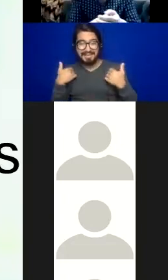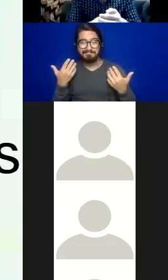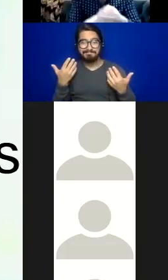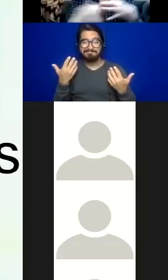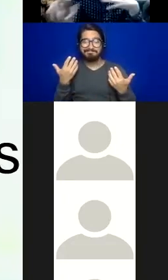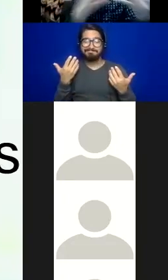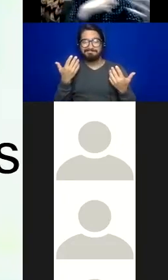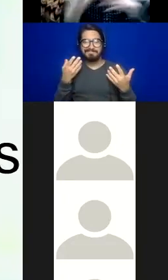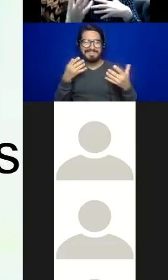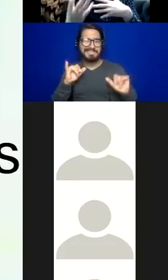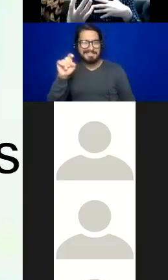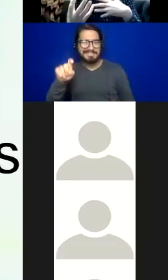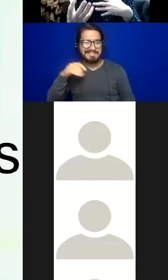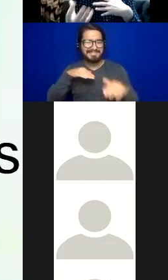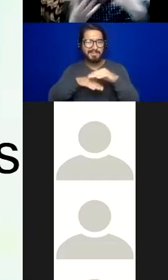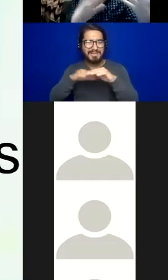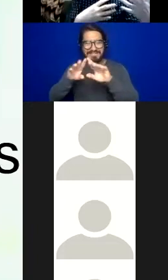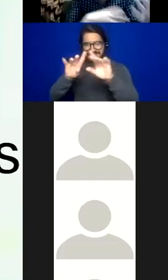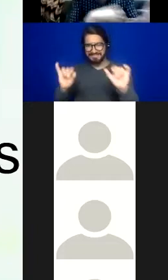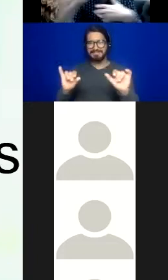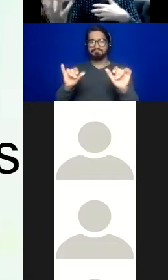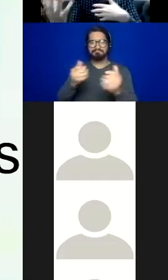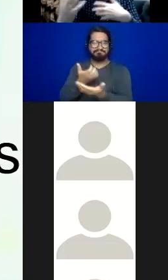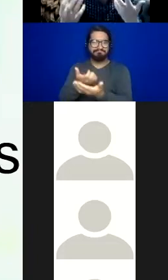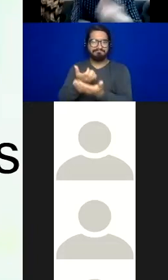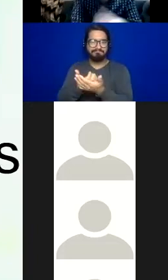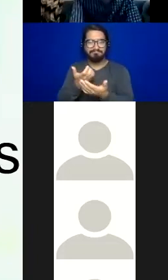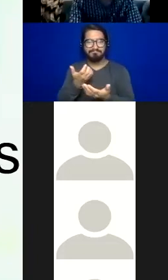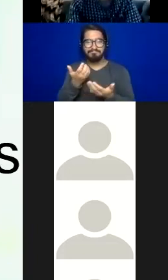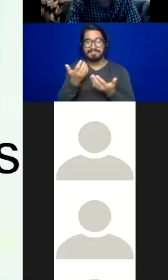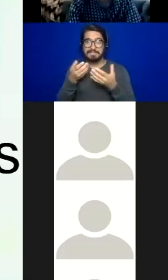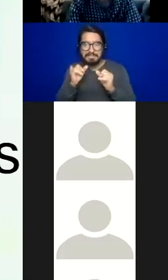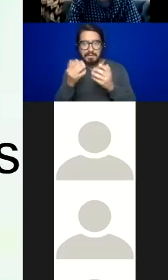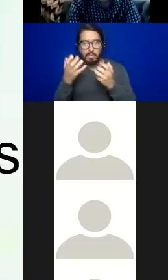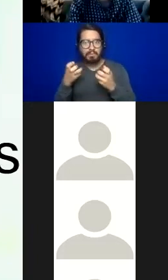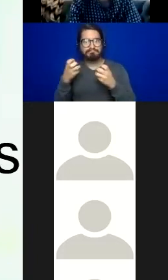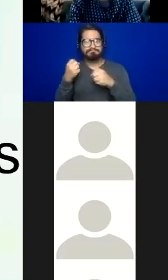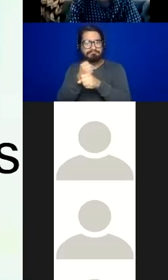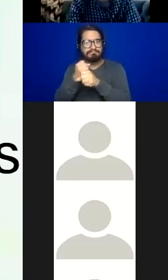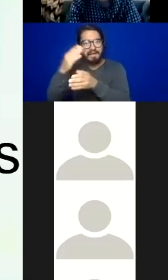a similar need to access a system that needs to end.